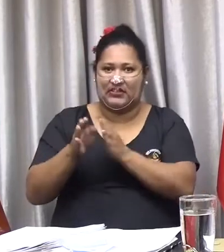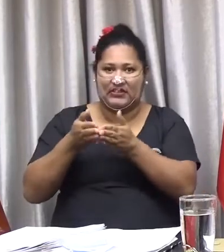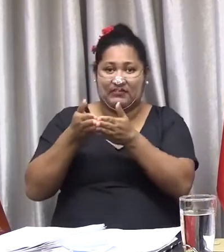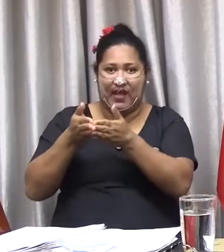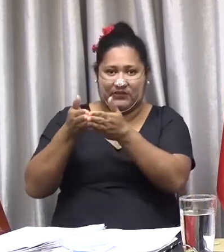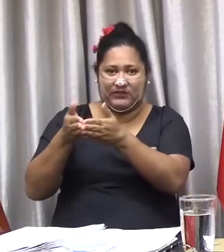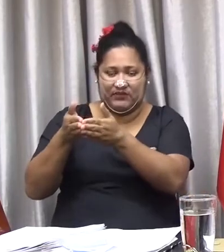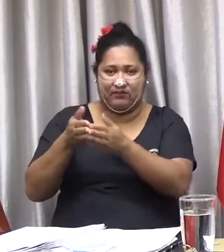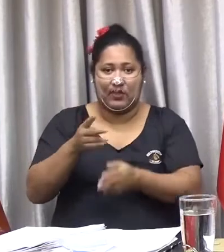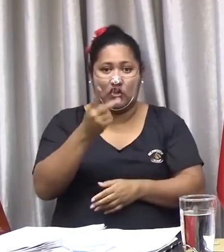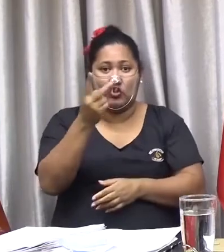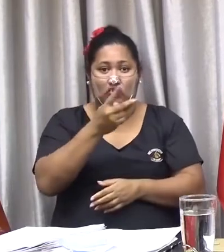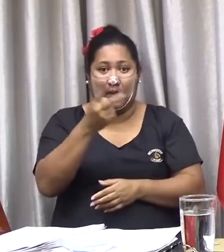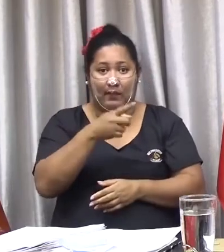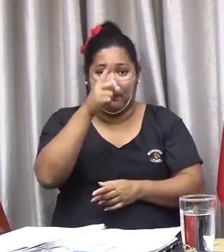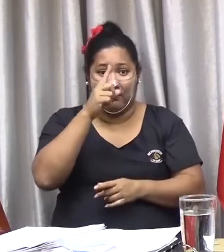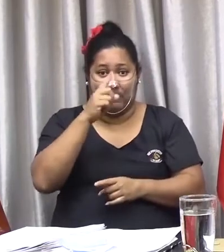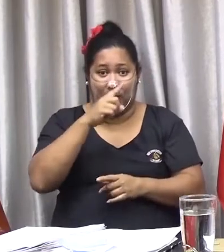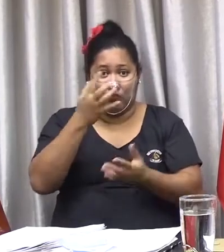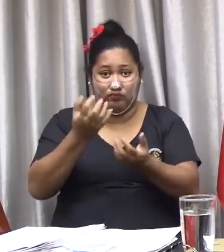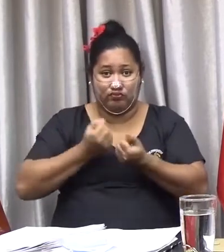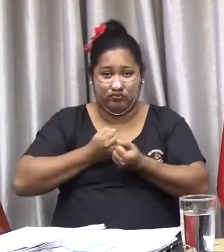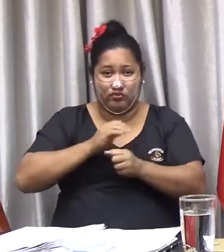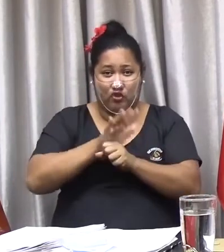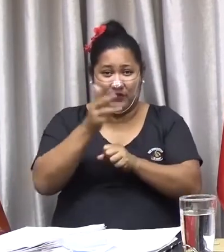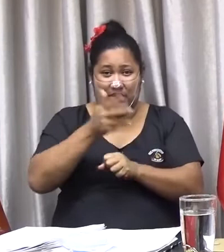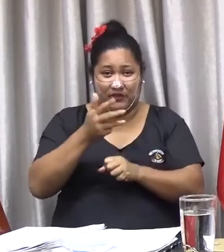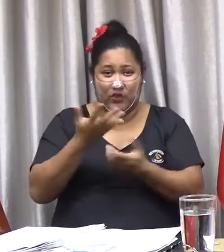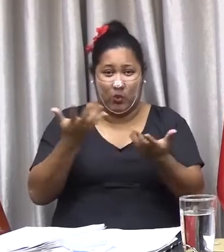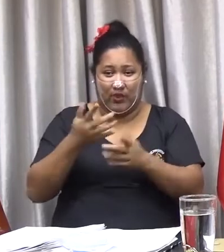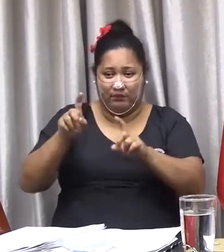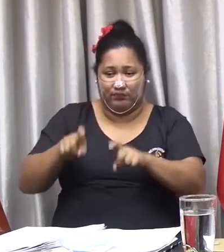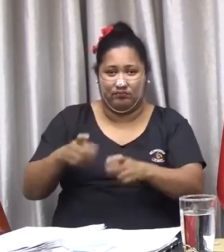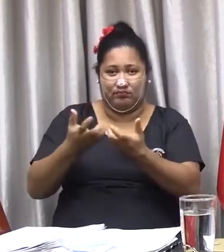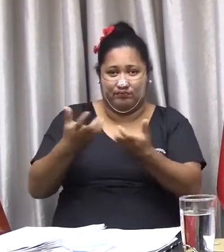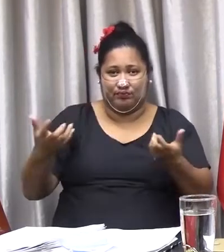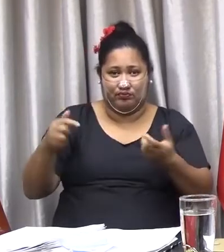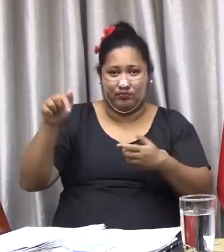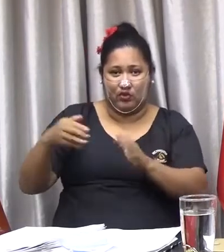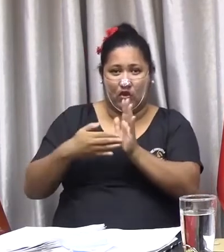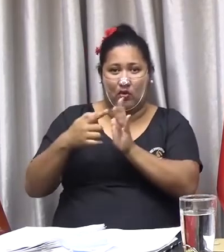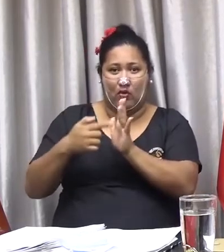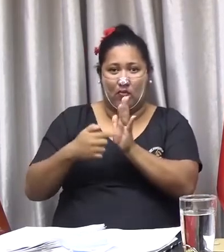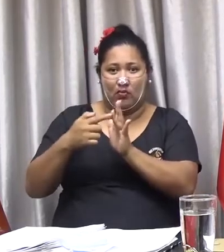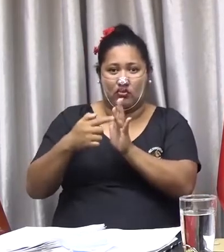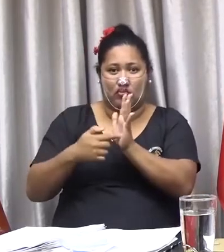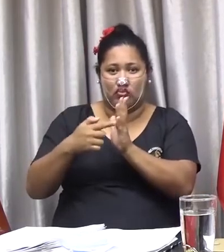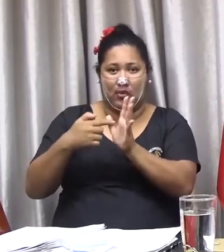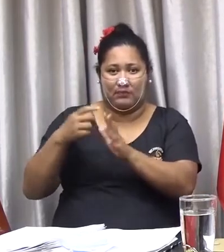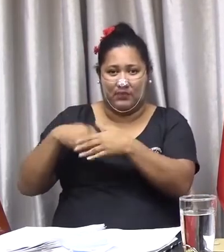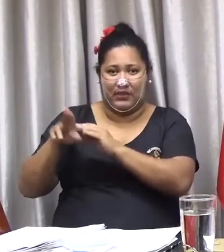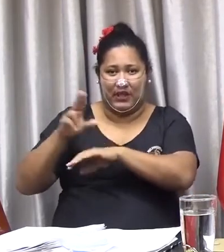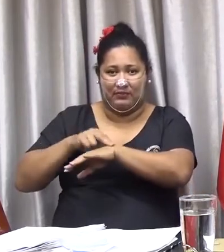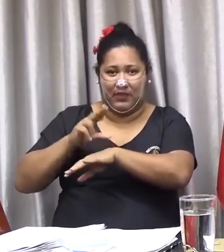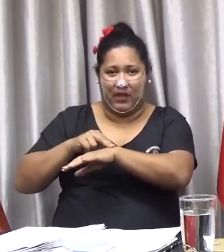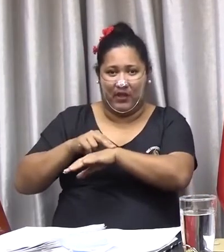There are 12 cases currently in the isolation wards at Mototua with mild to moderate